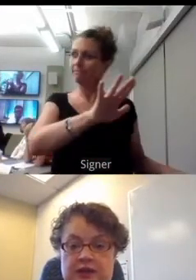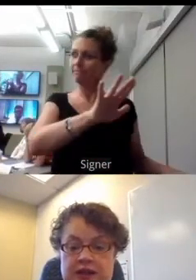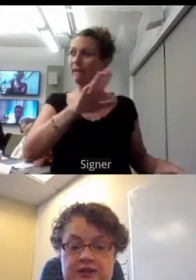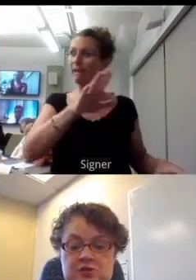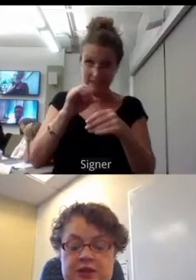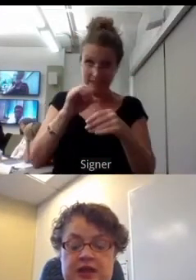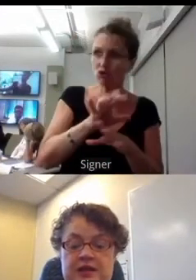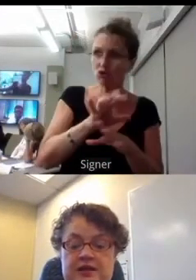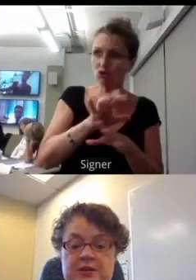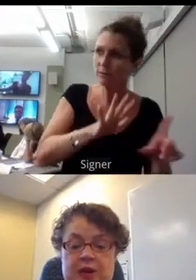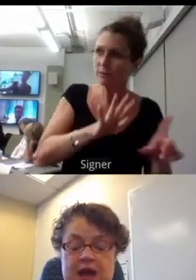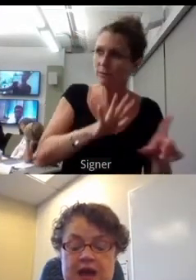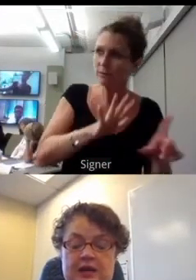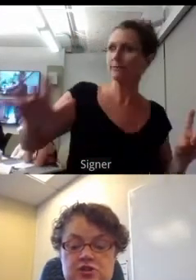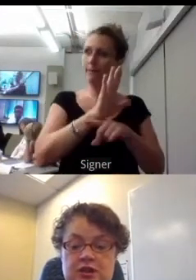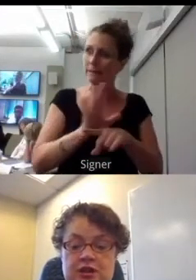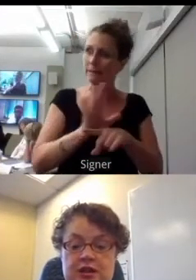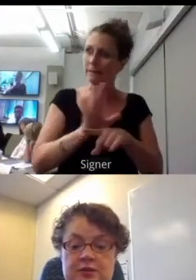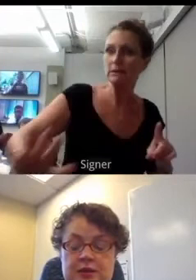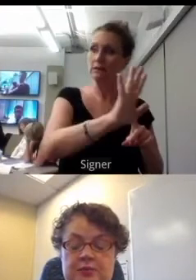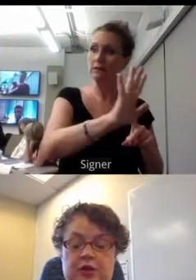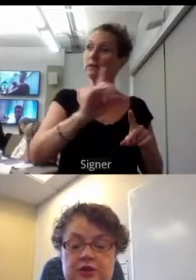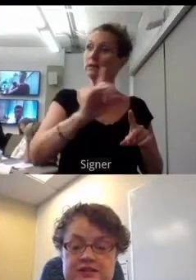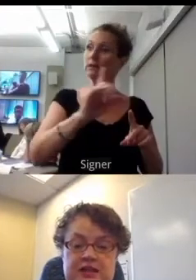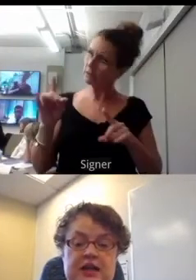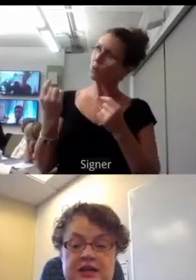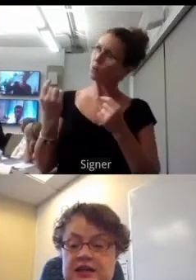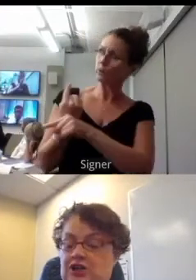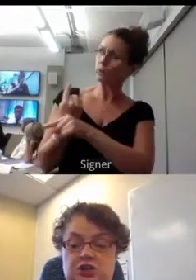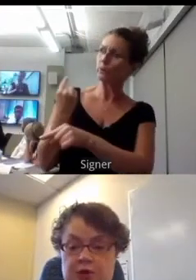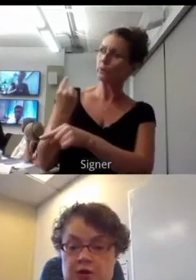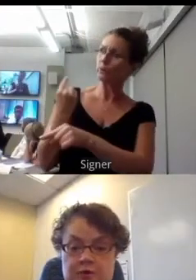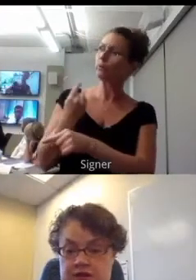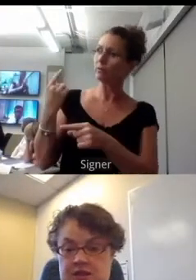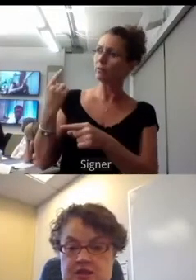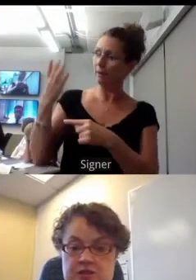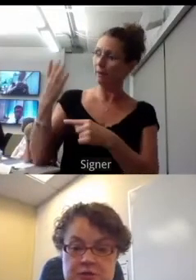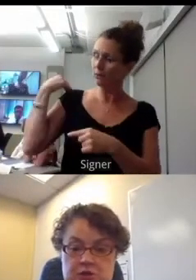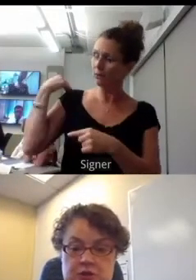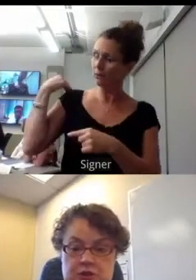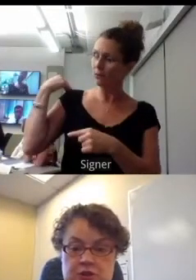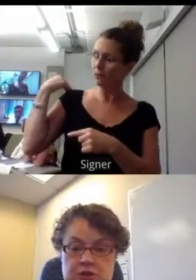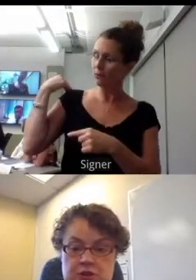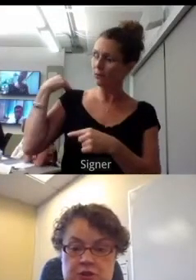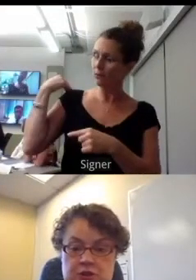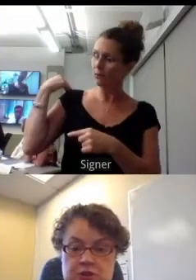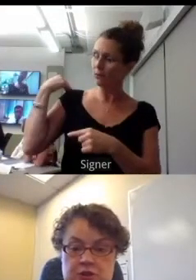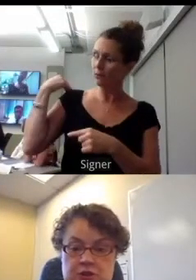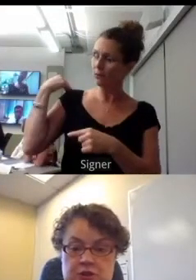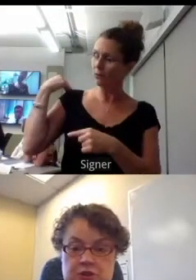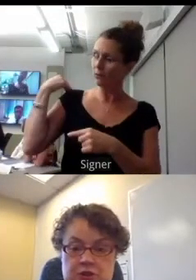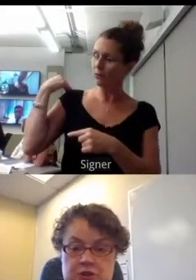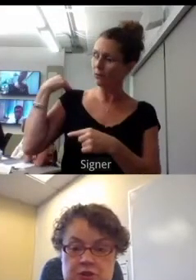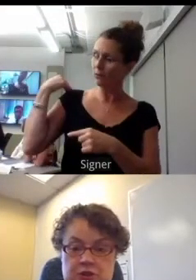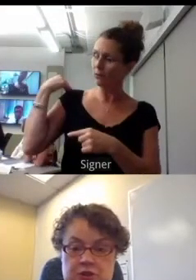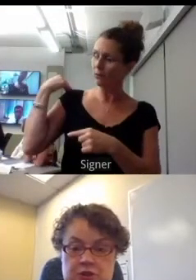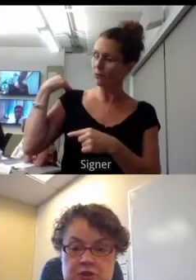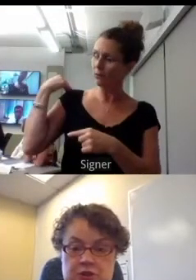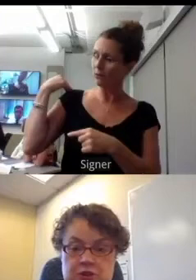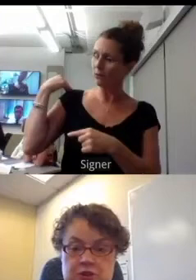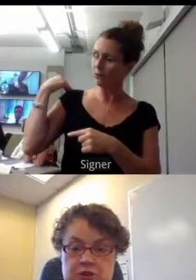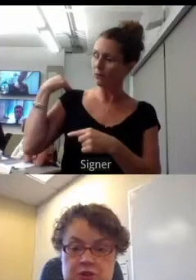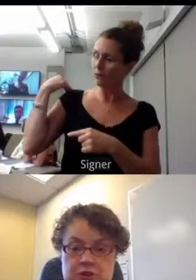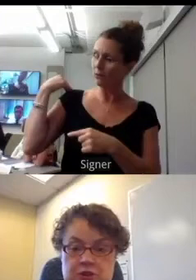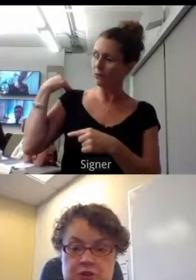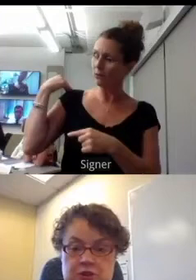we had people assigned in each department to be doing this work and provided them training and network to